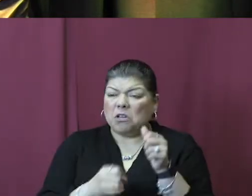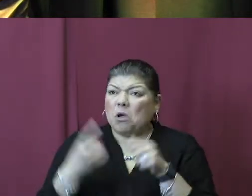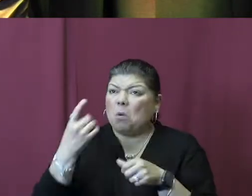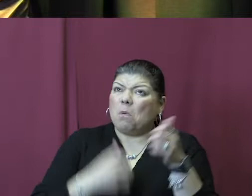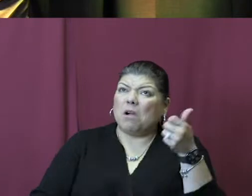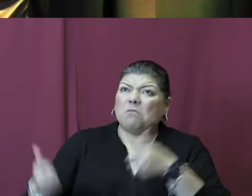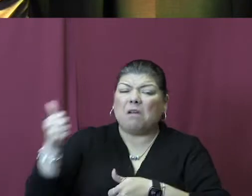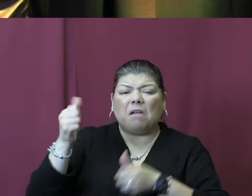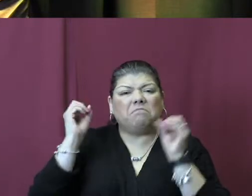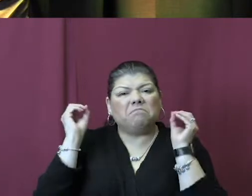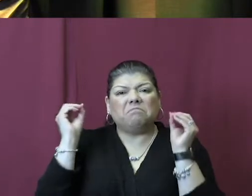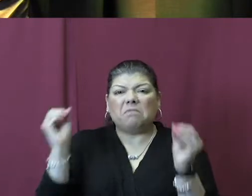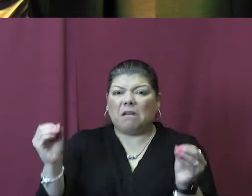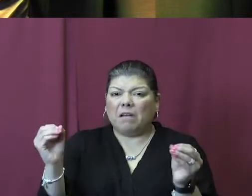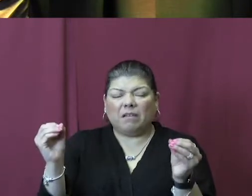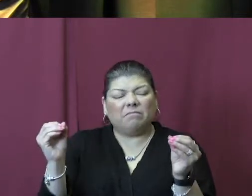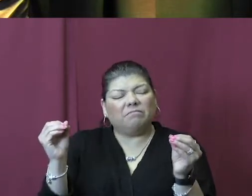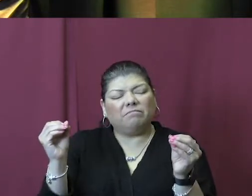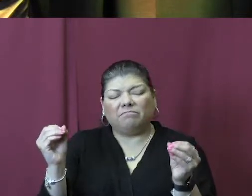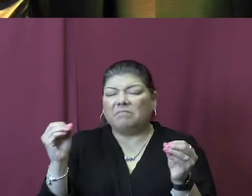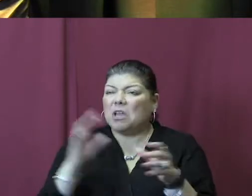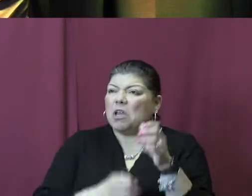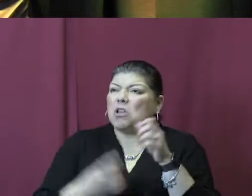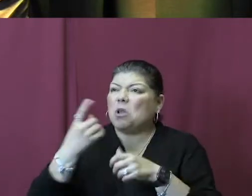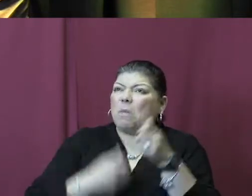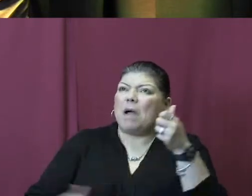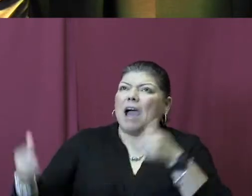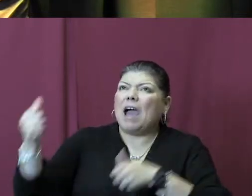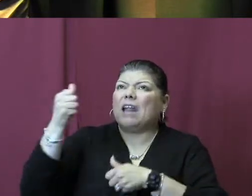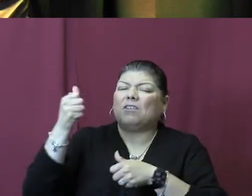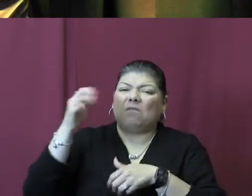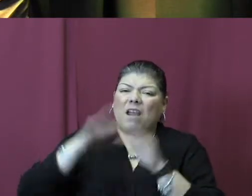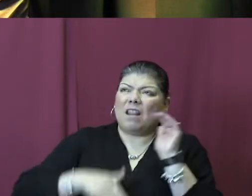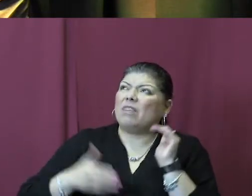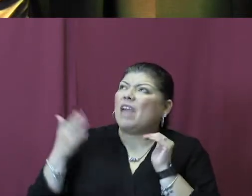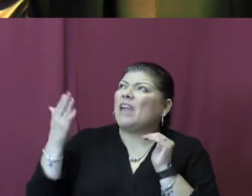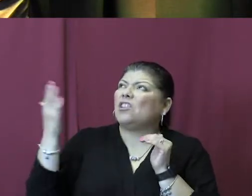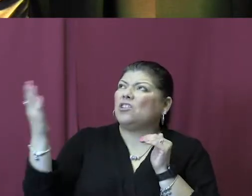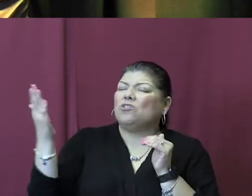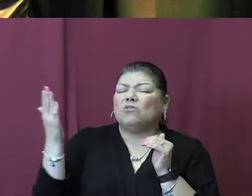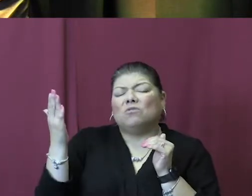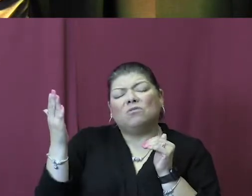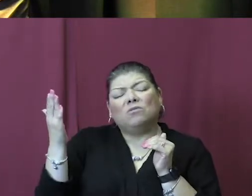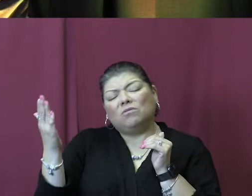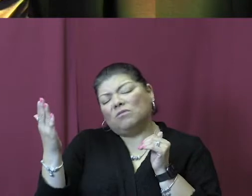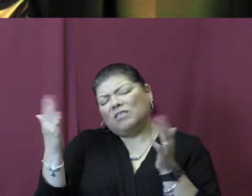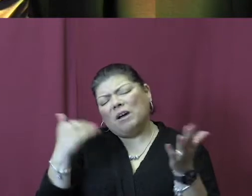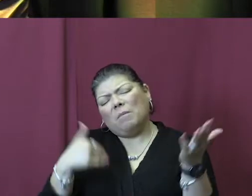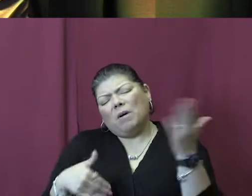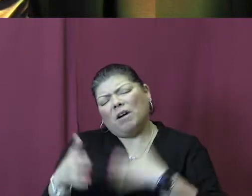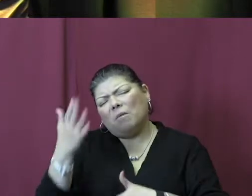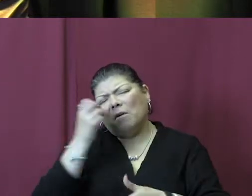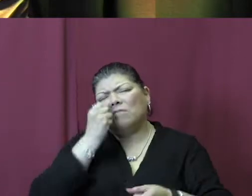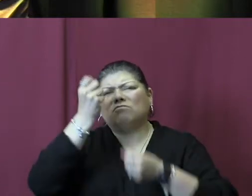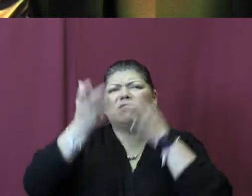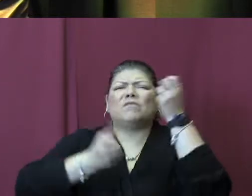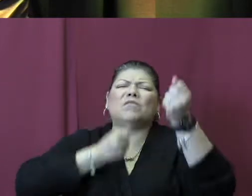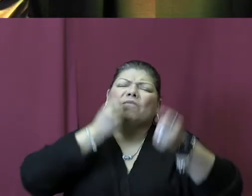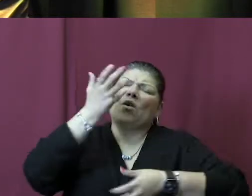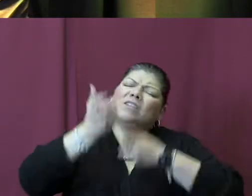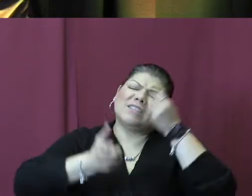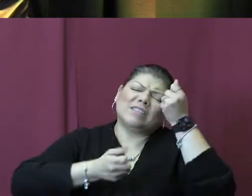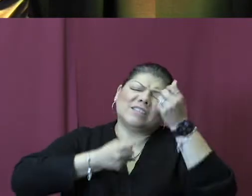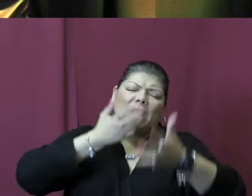greater. Nobody greater. Nobody greater than you. Nobody greater than you. Come on, lift your voices. Lift your